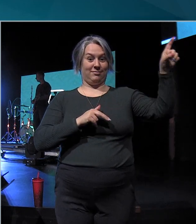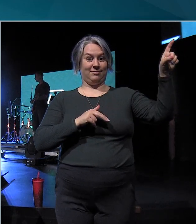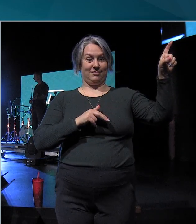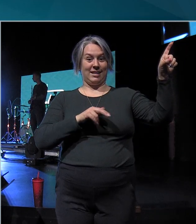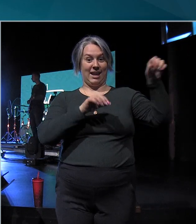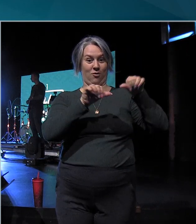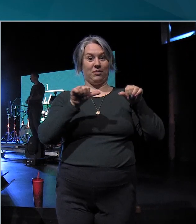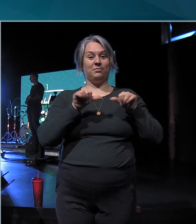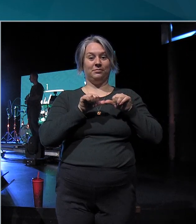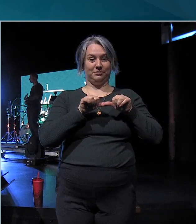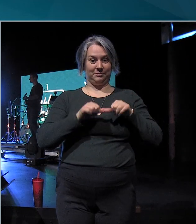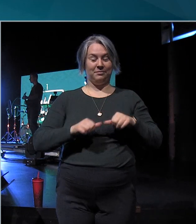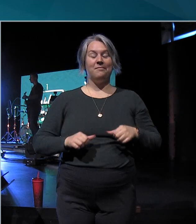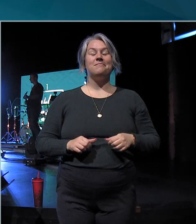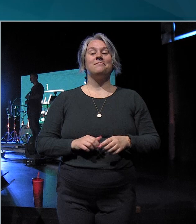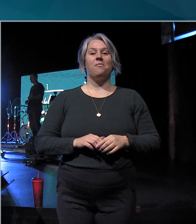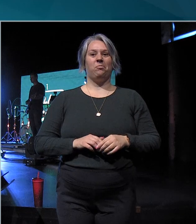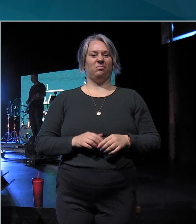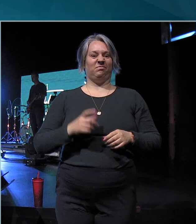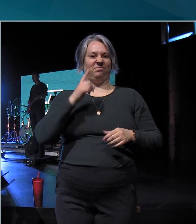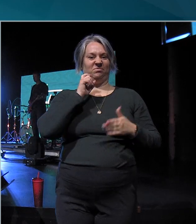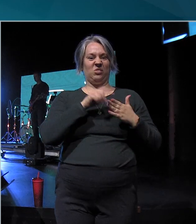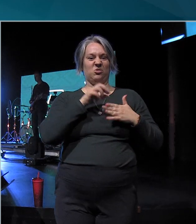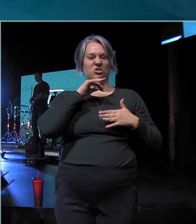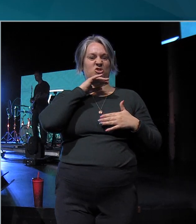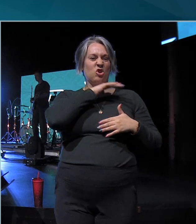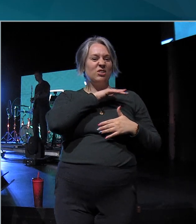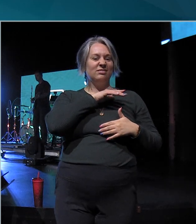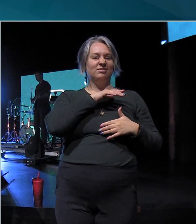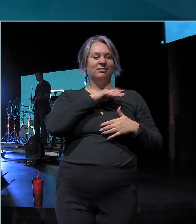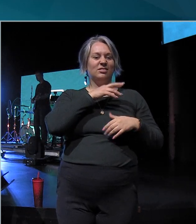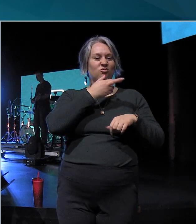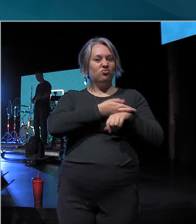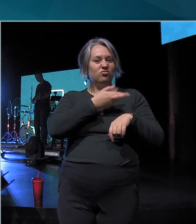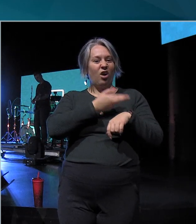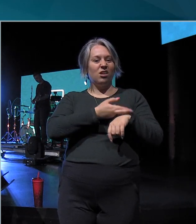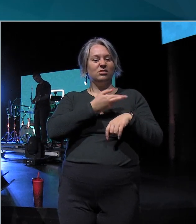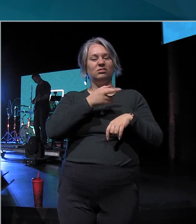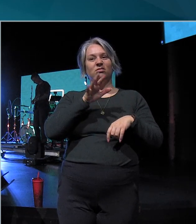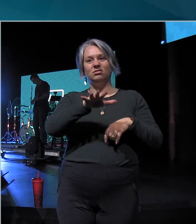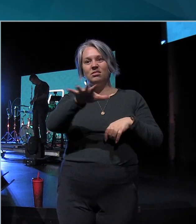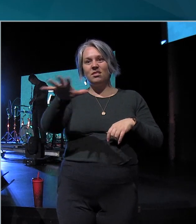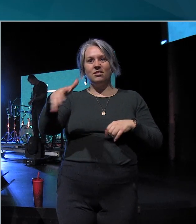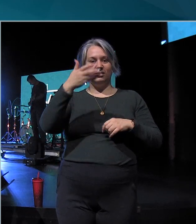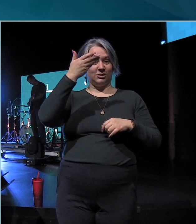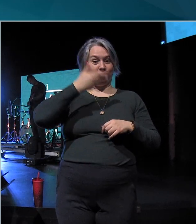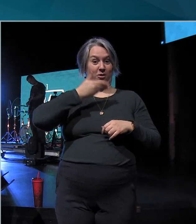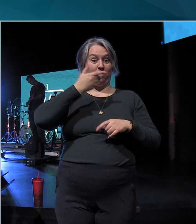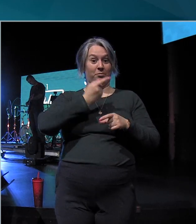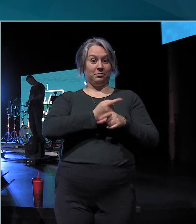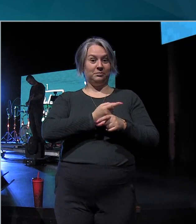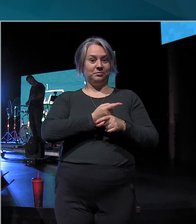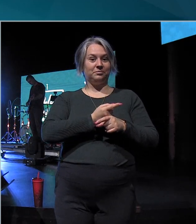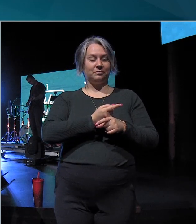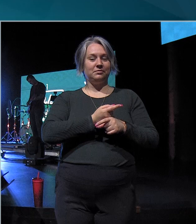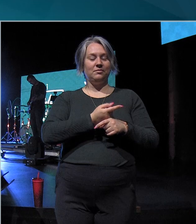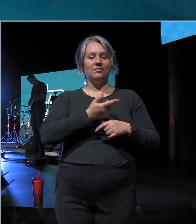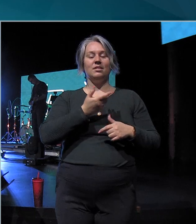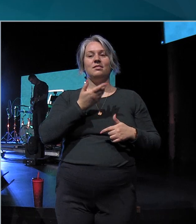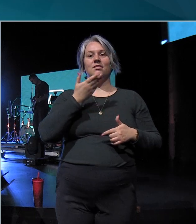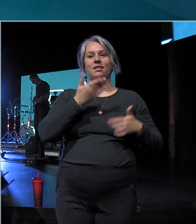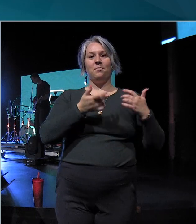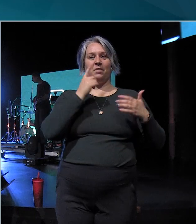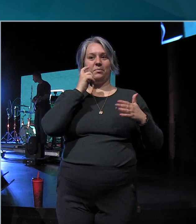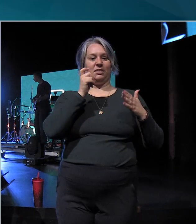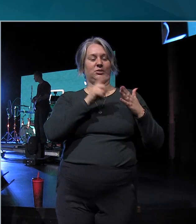a construction zone and a lot of dirt and a lot of rubble and a lot of stones out in the front. And so you may see this dirt and this